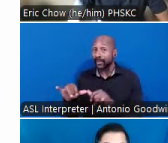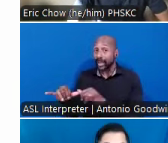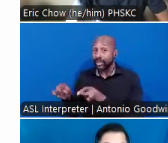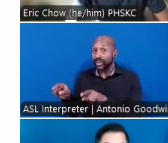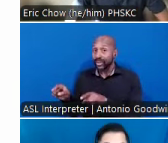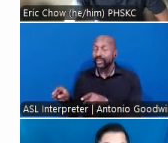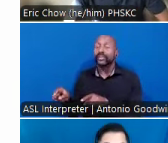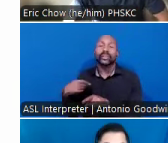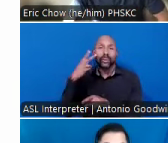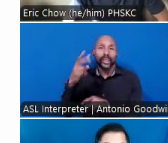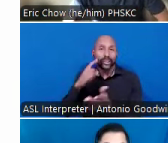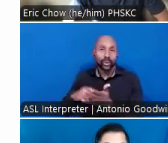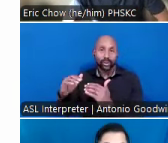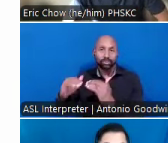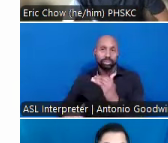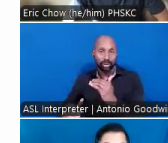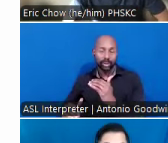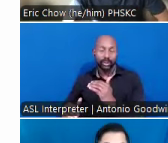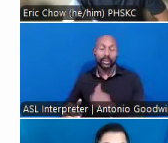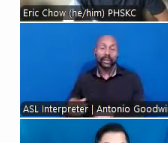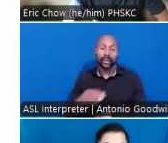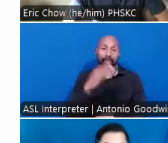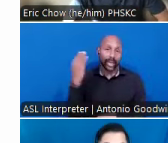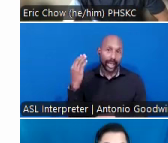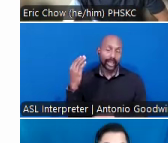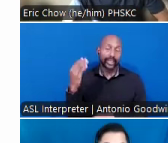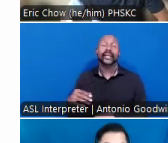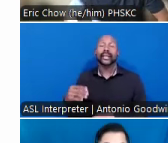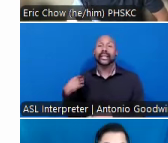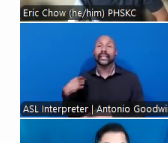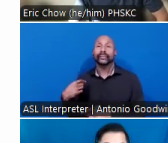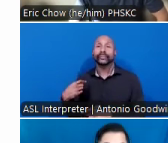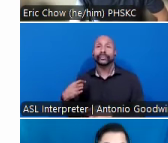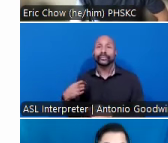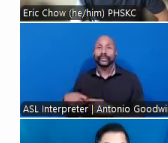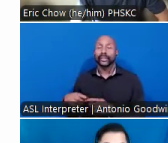communities, as well as Hispanic communities, having the lowest vaccination rates in our county.